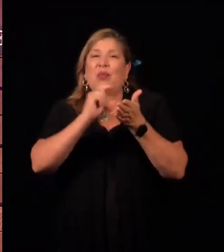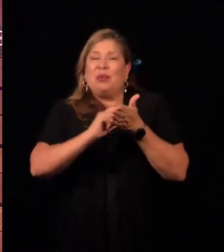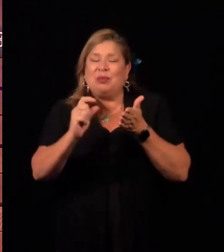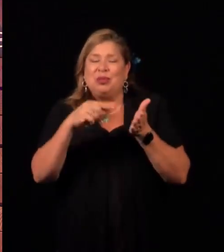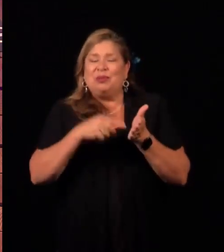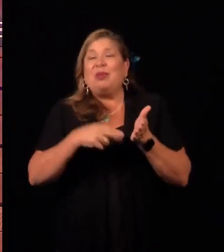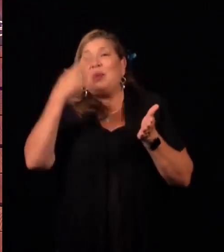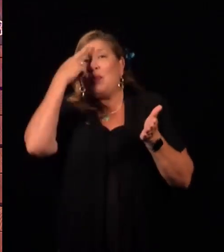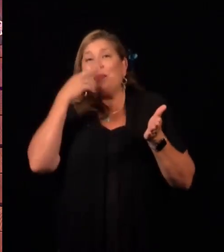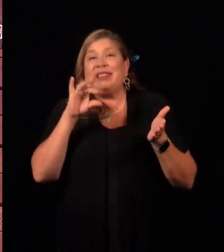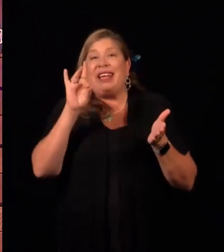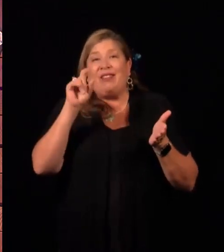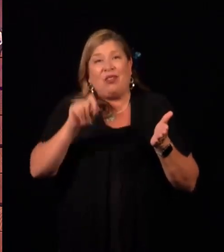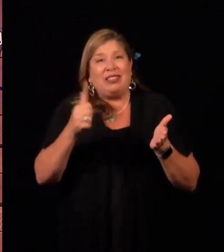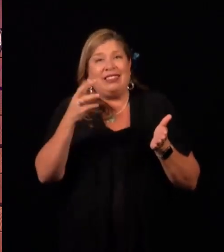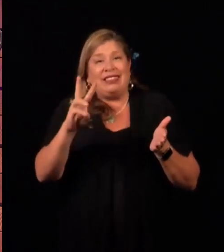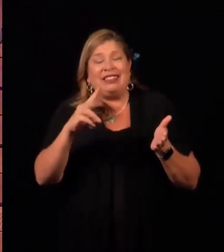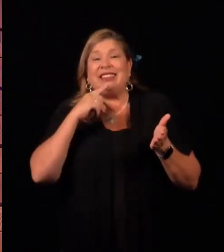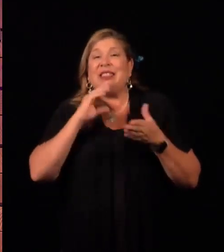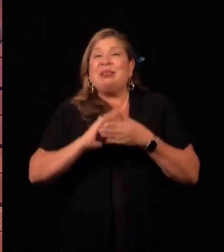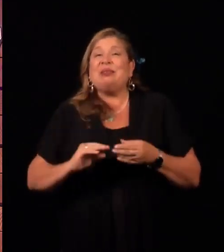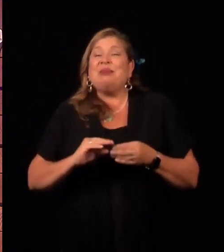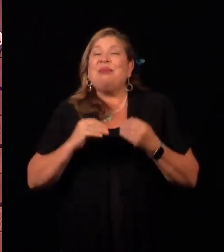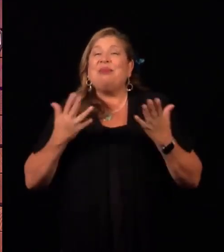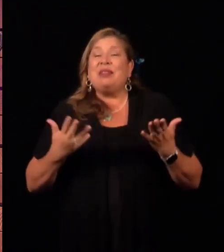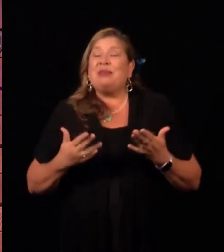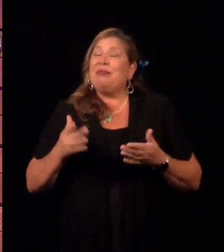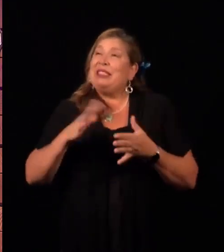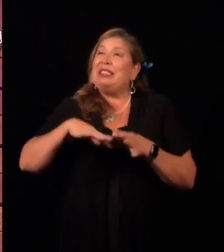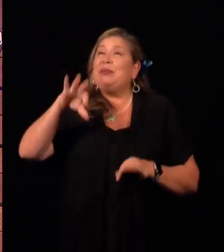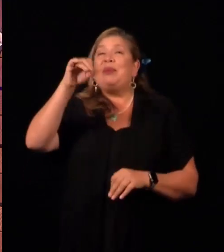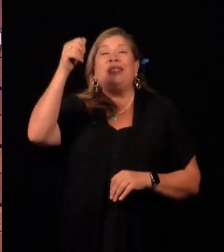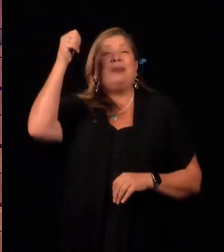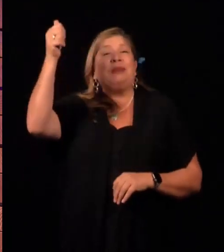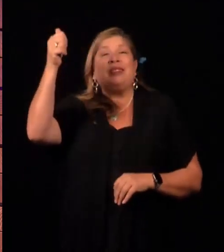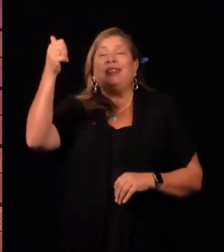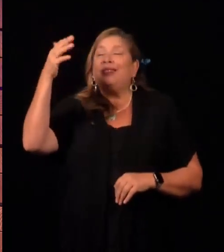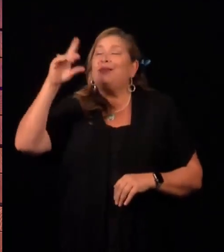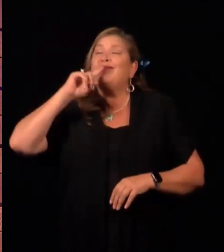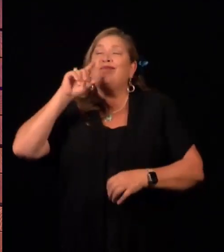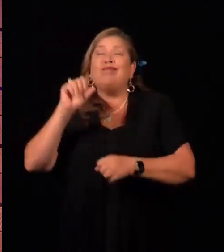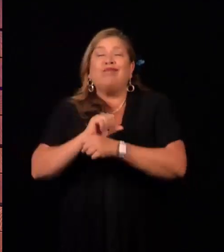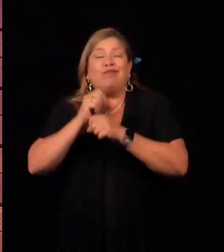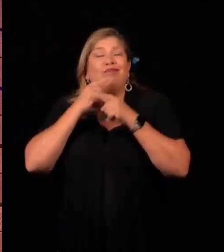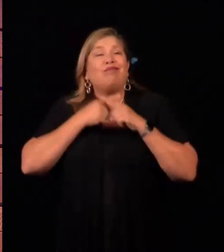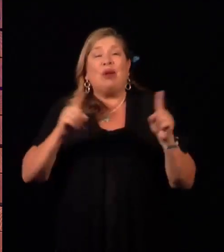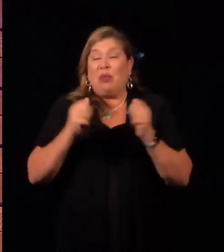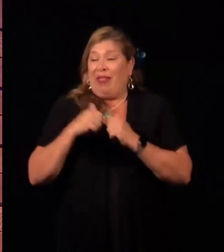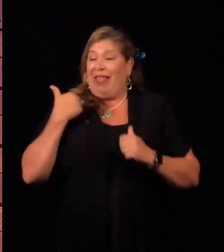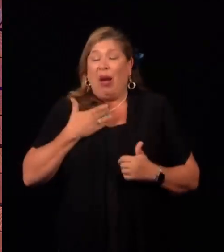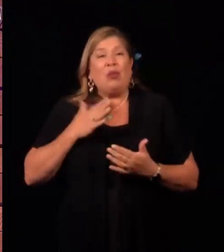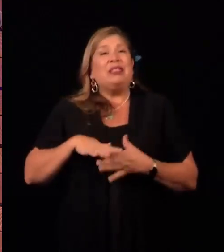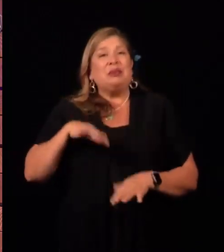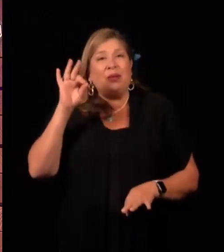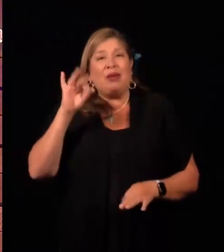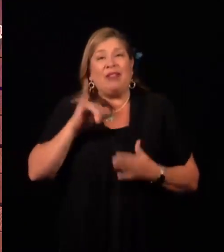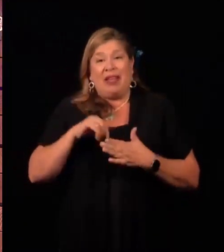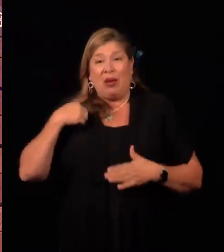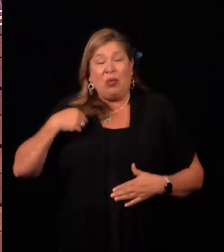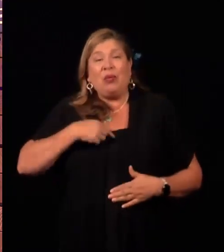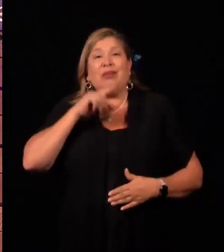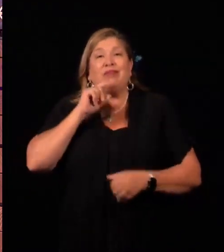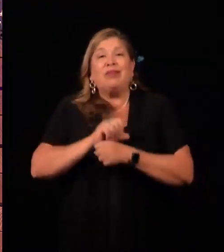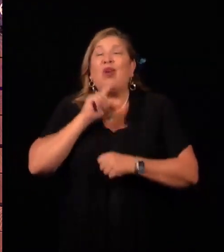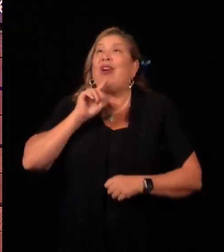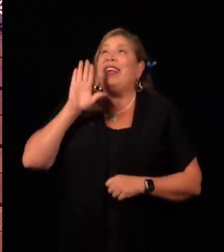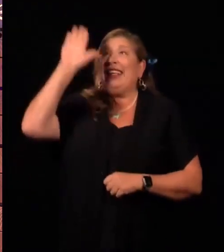Romans 8, verse 16 says this, "The Spirit Himself testifies with our spirit that we are God's